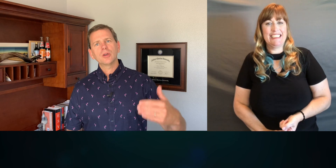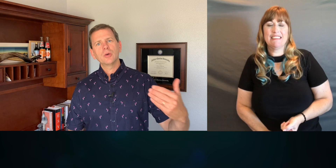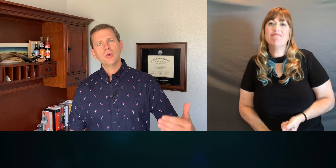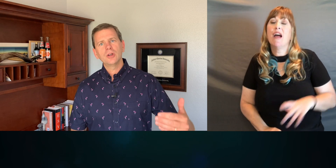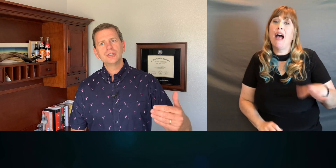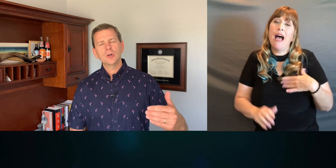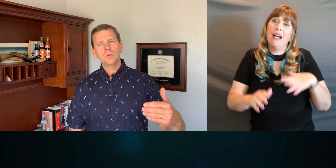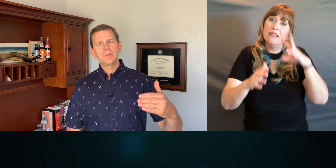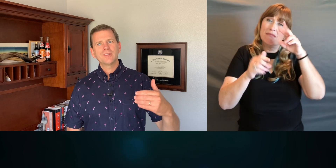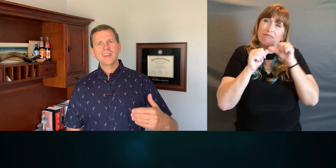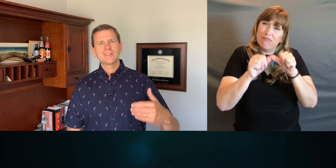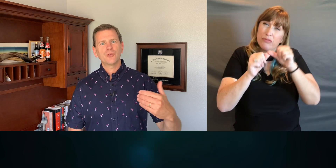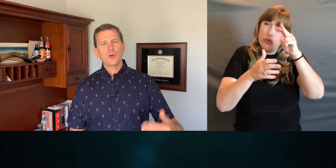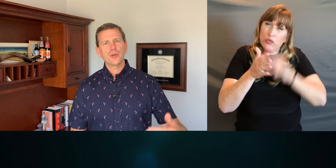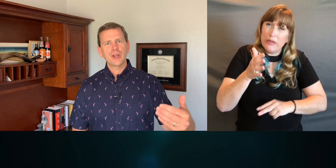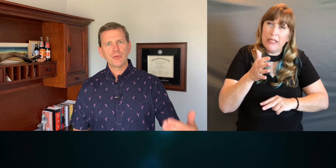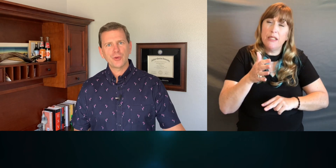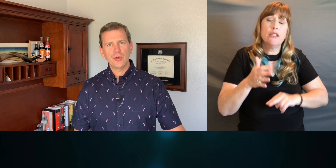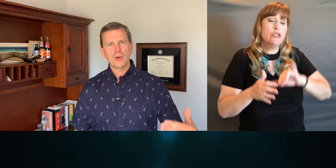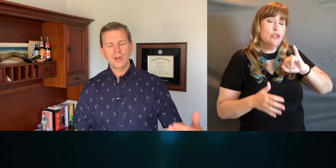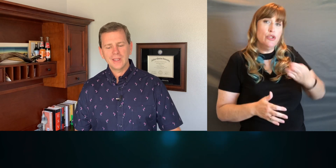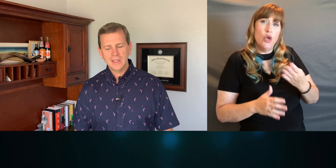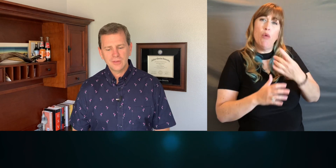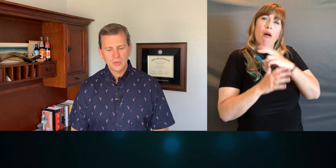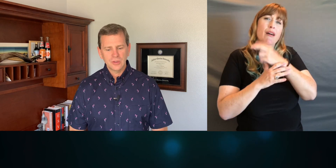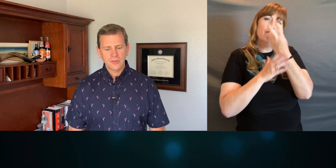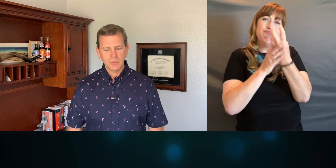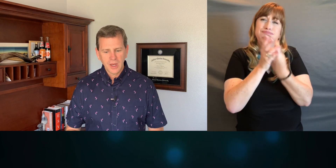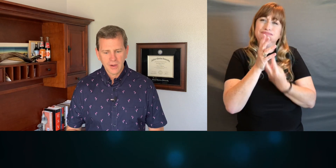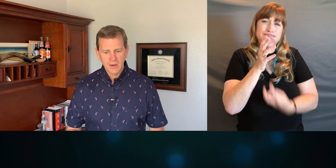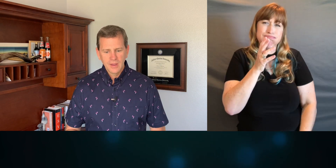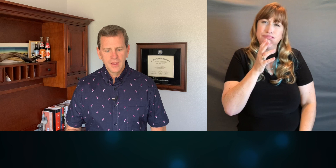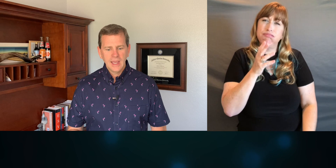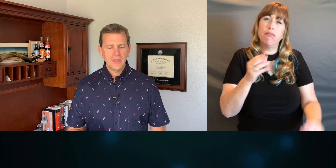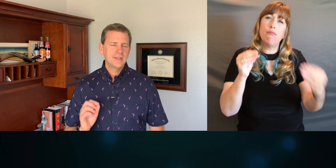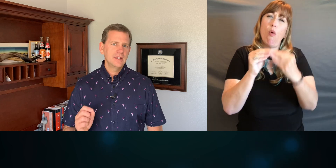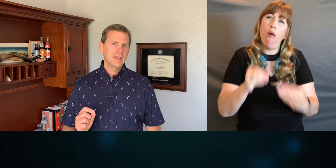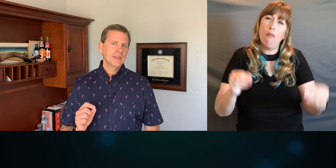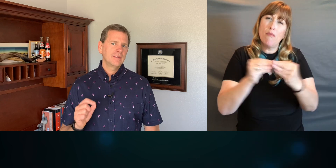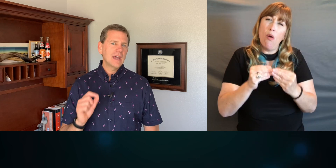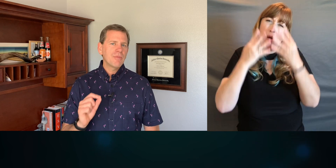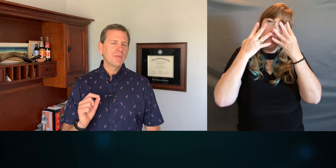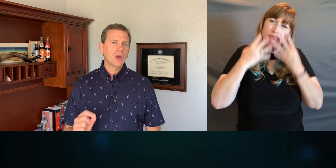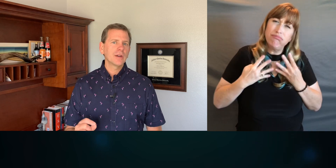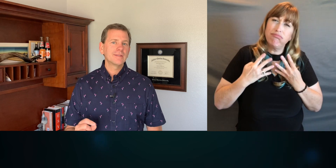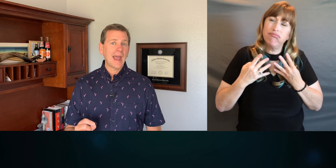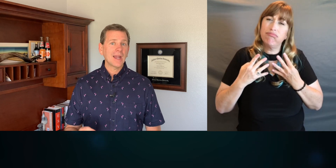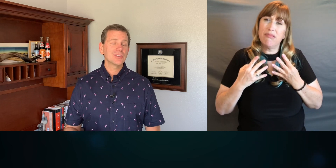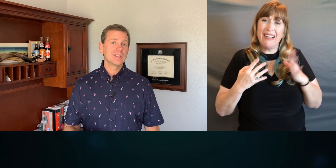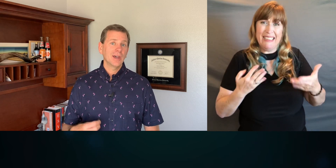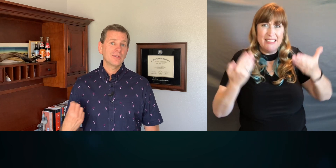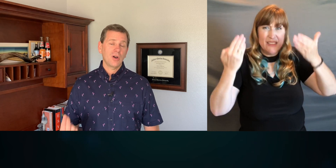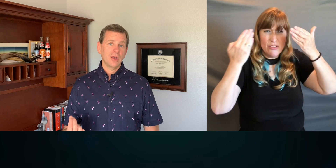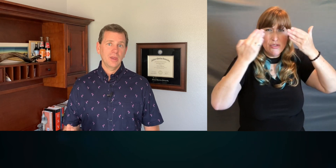the book goes on, Job sinks further and further into despair. And his depth of darkness